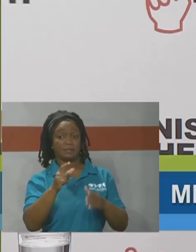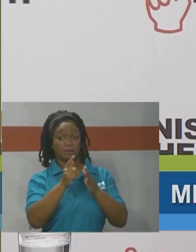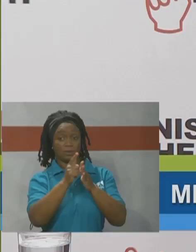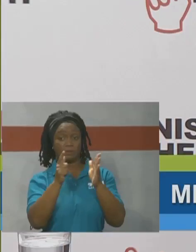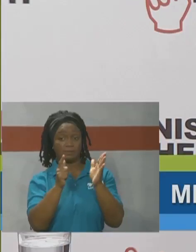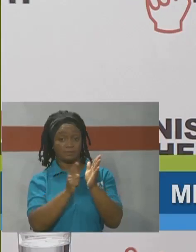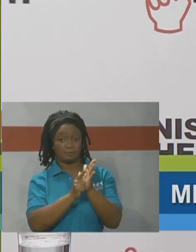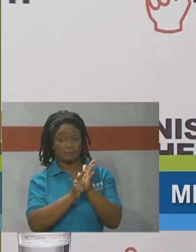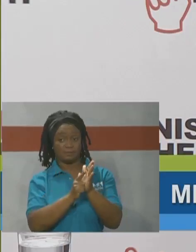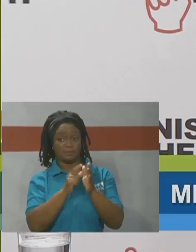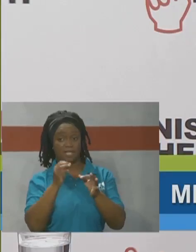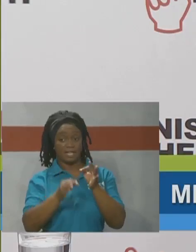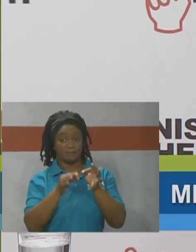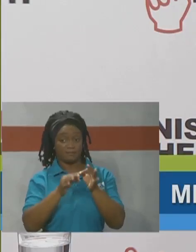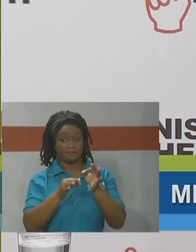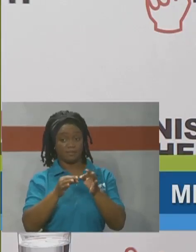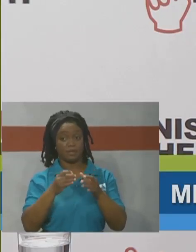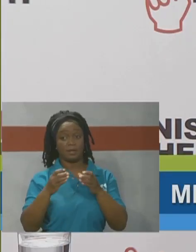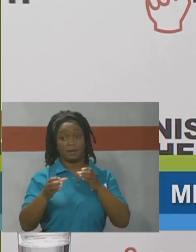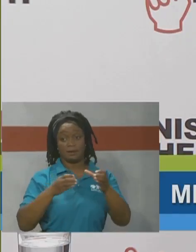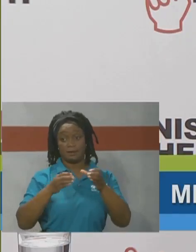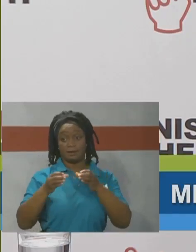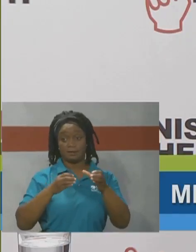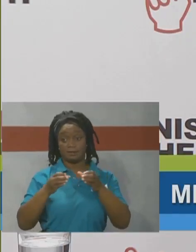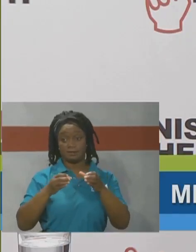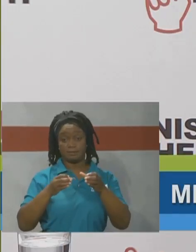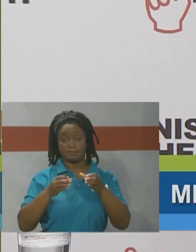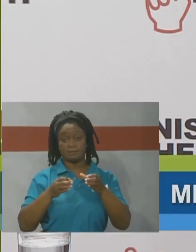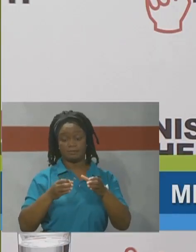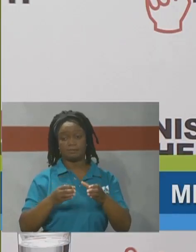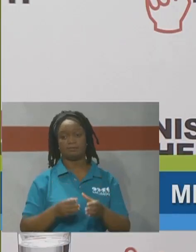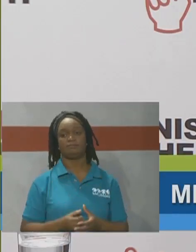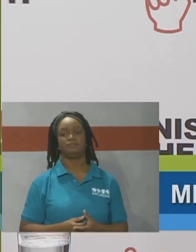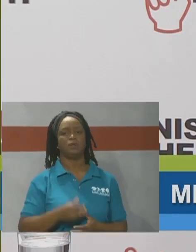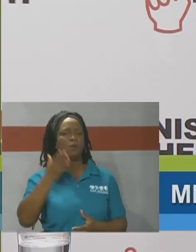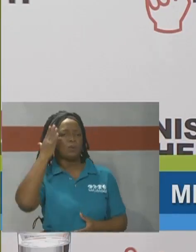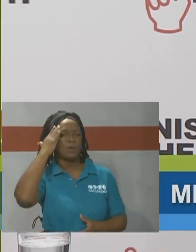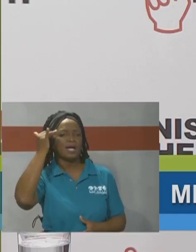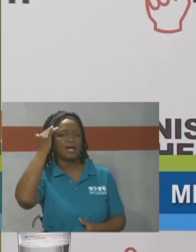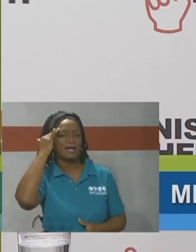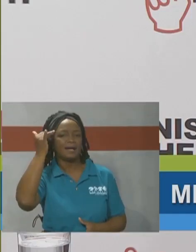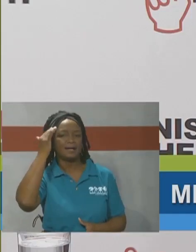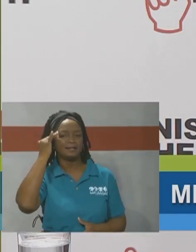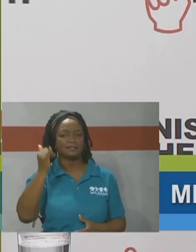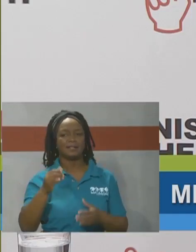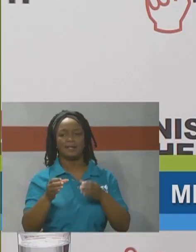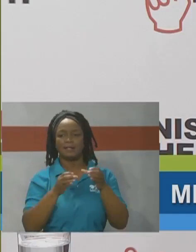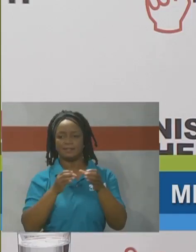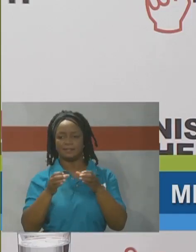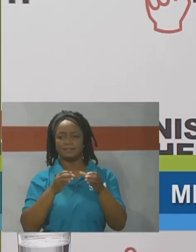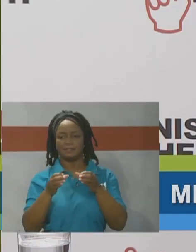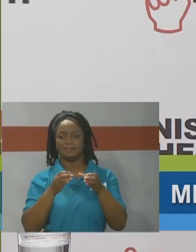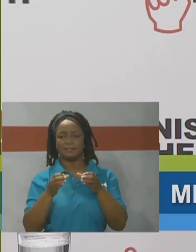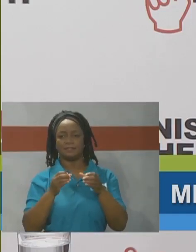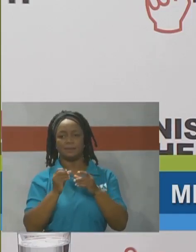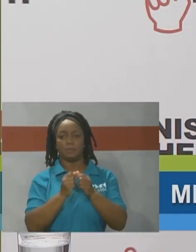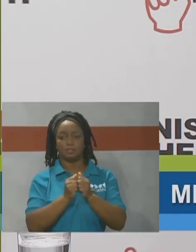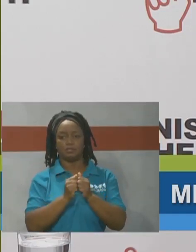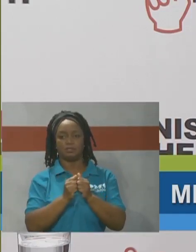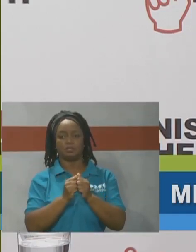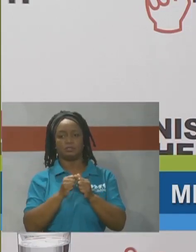vehicles. The rationale is as follows. Vehicles, especially air-conditioned